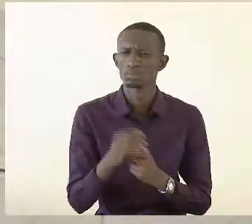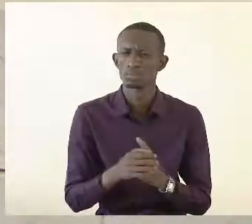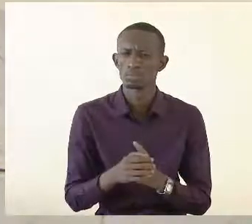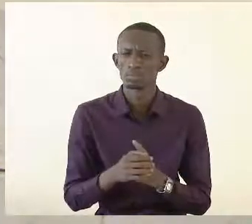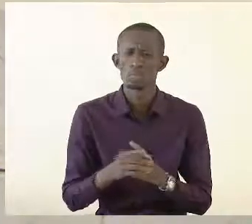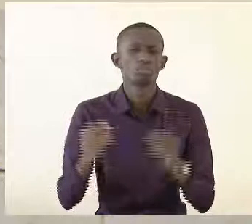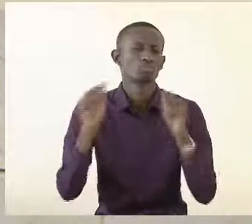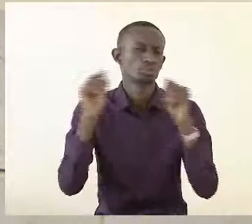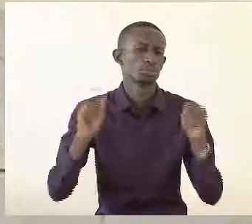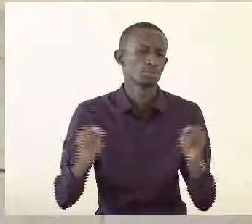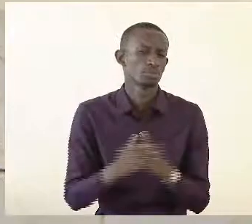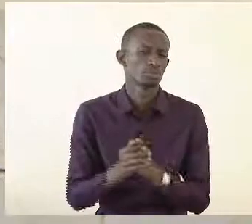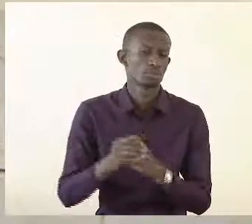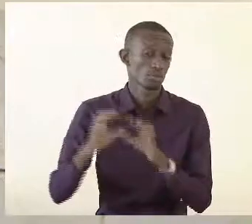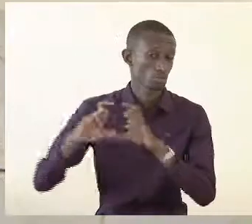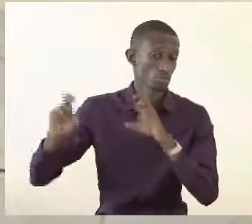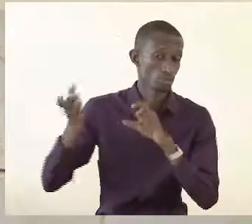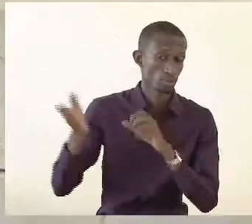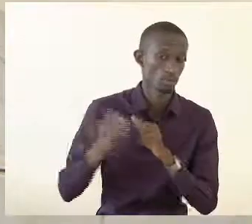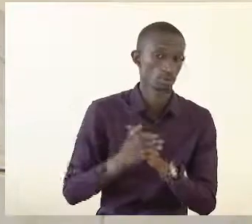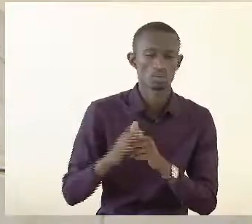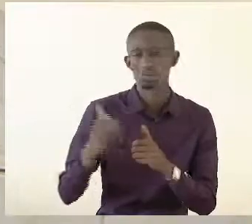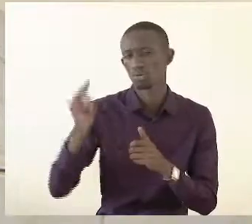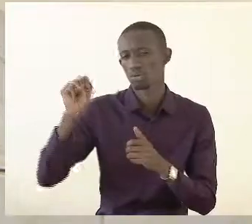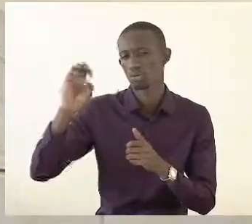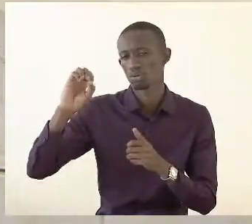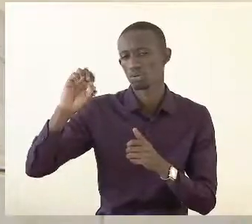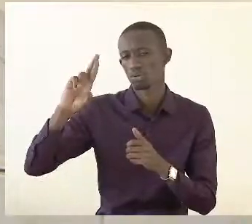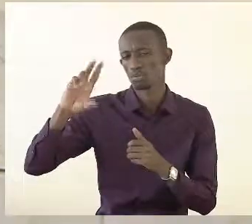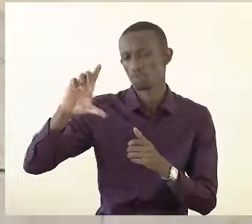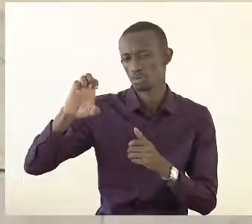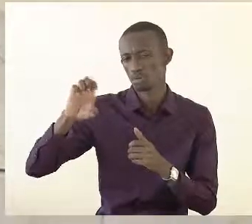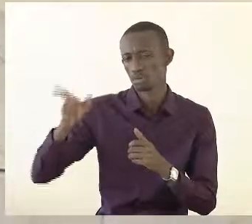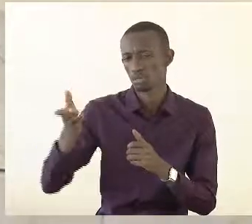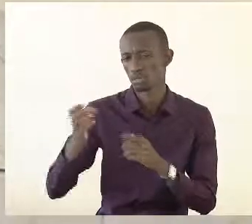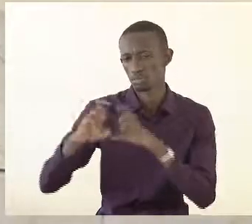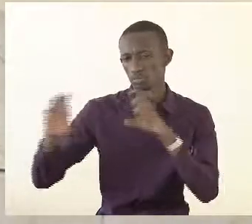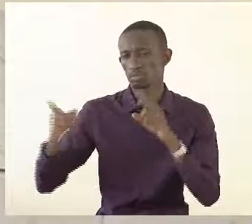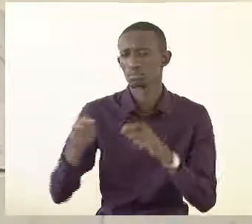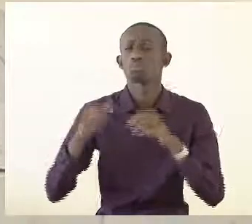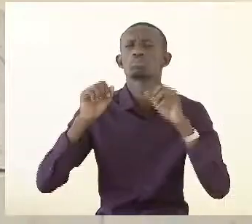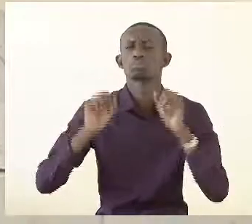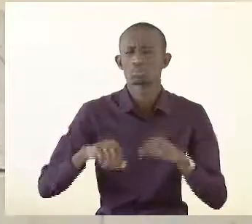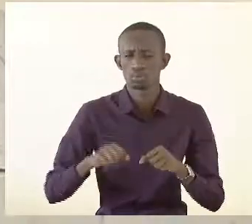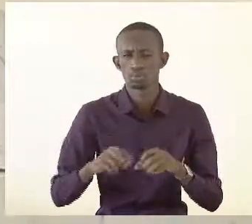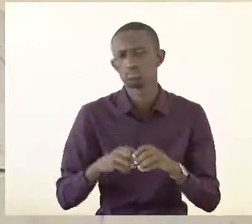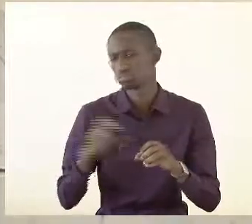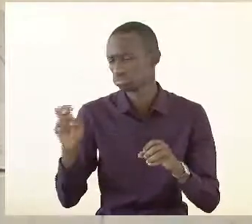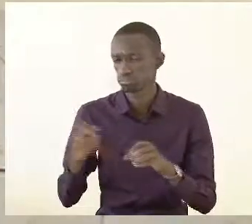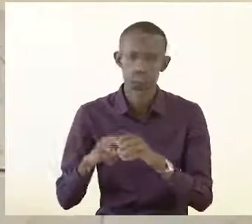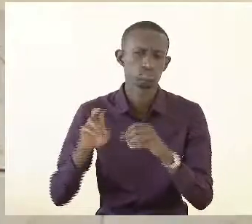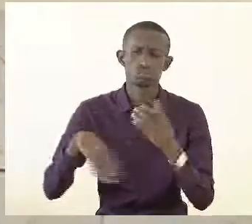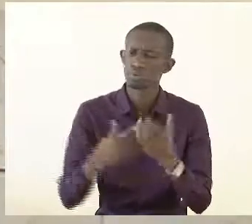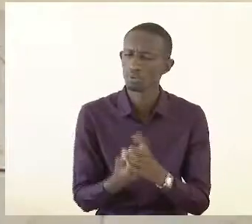structure formula or molecular formula, then we can draw all of the isomers. It is very simple. We can draw all